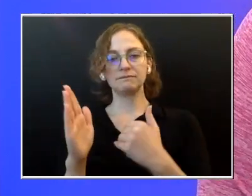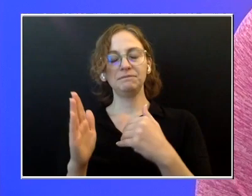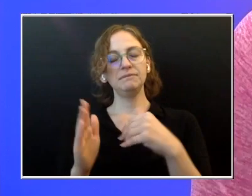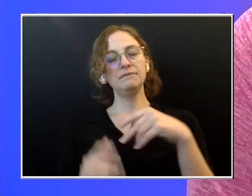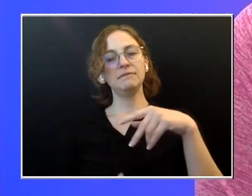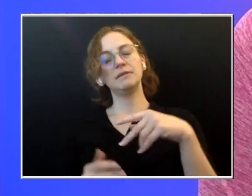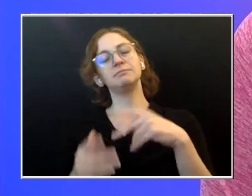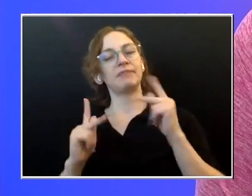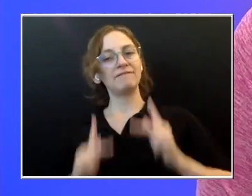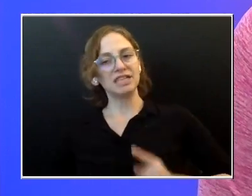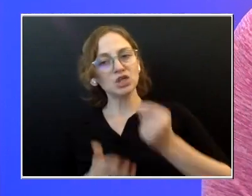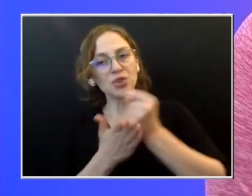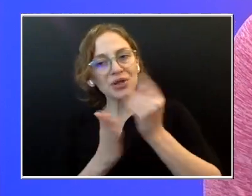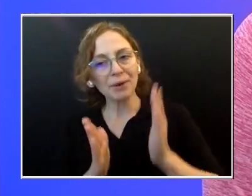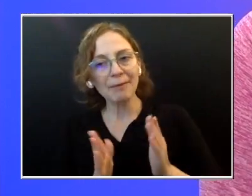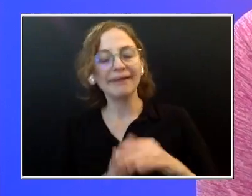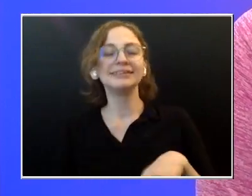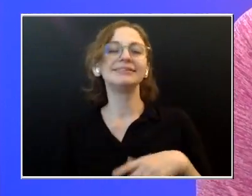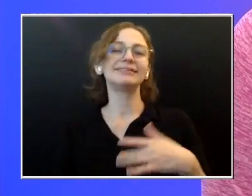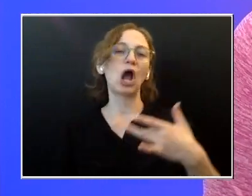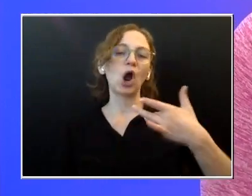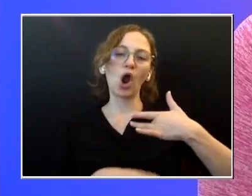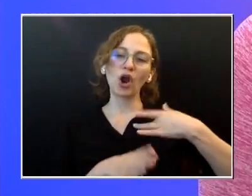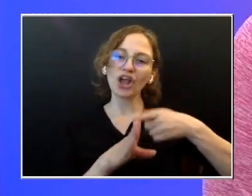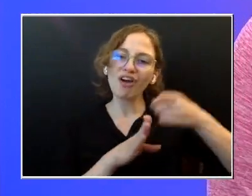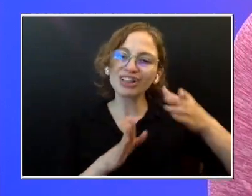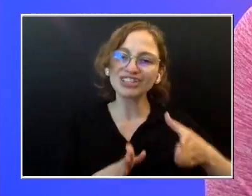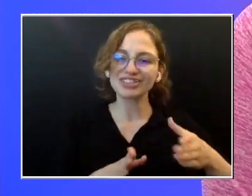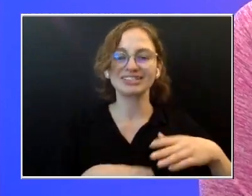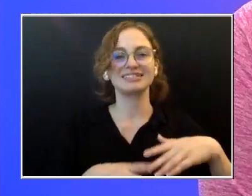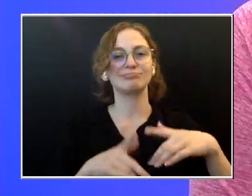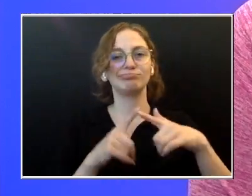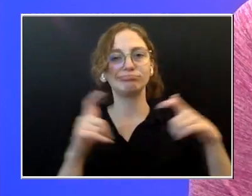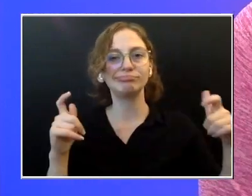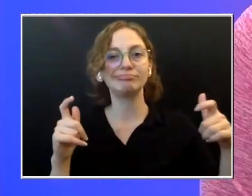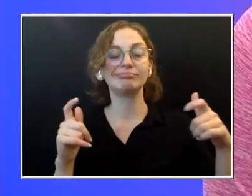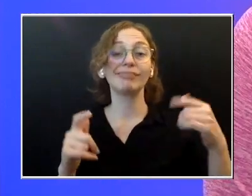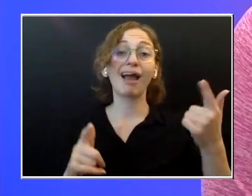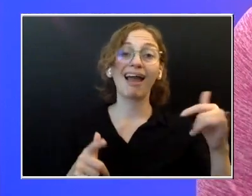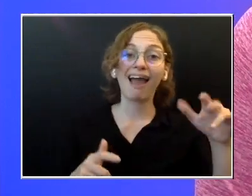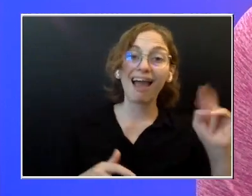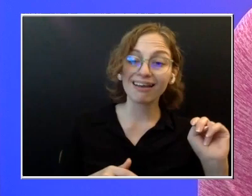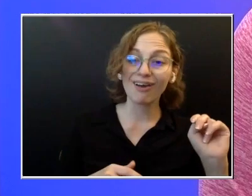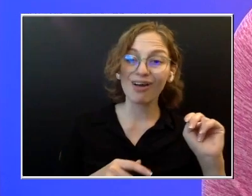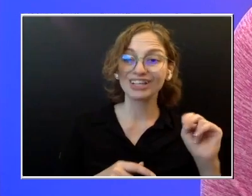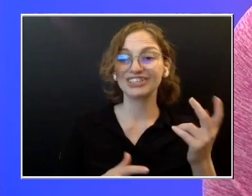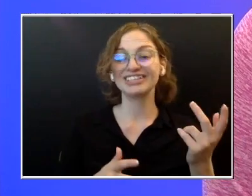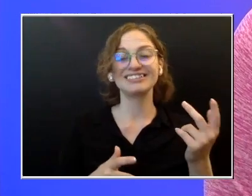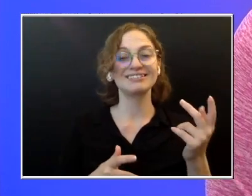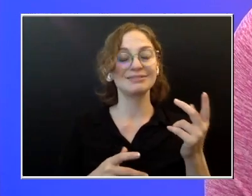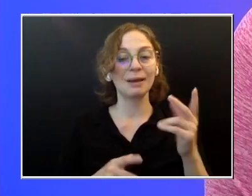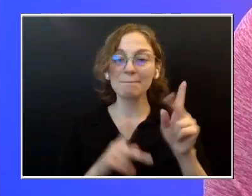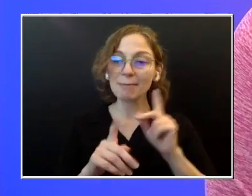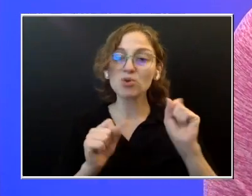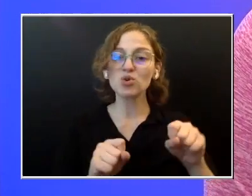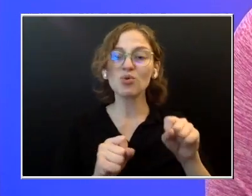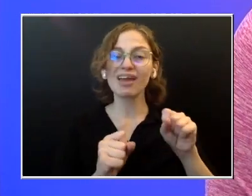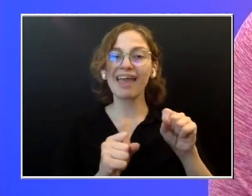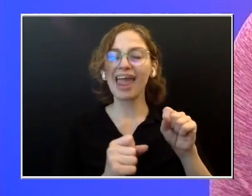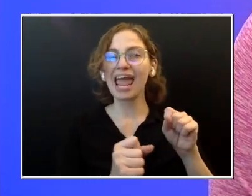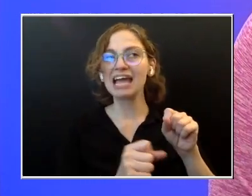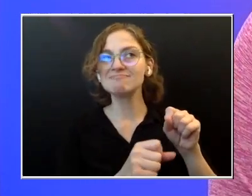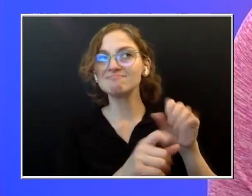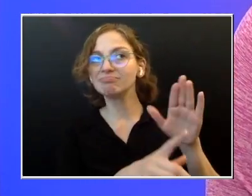you know, cardiologists, you know, and whatnot, and the gynecologist to go to, you know, when they need it. But it's being able to build